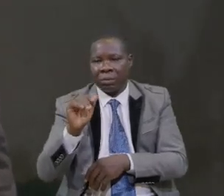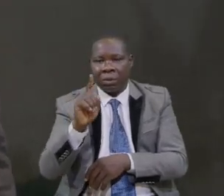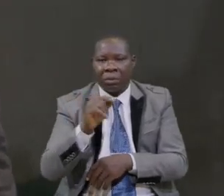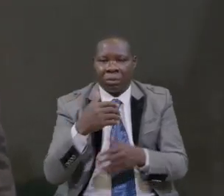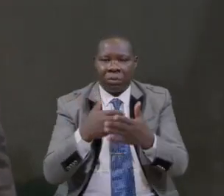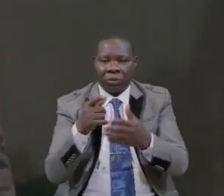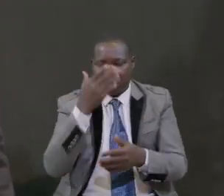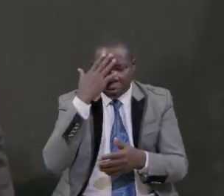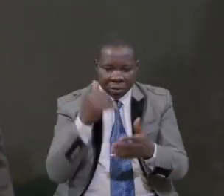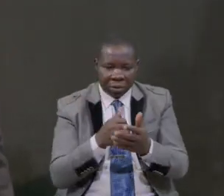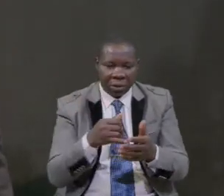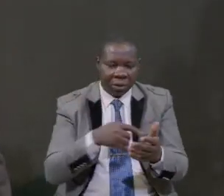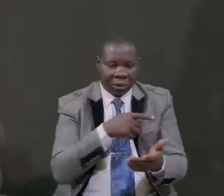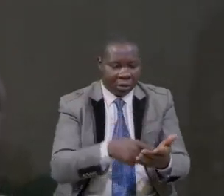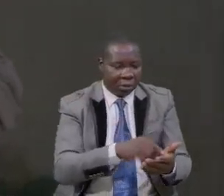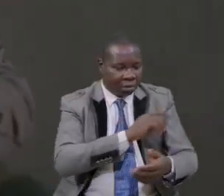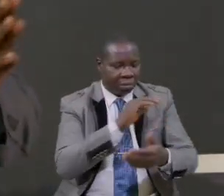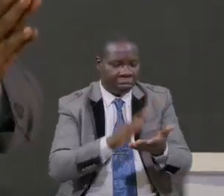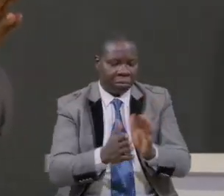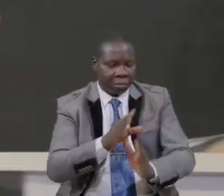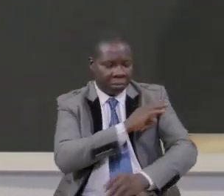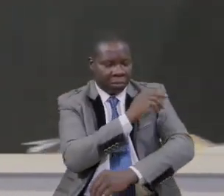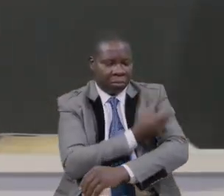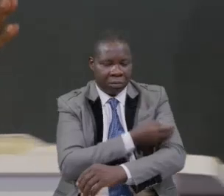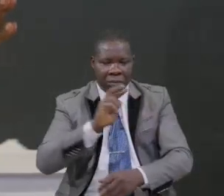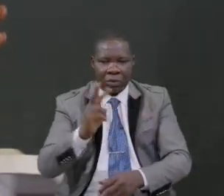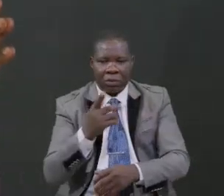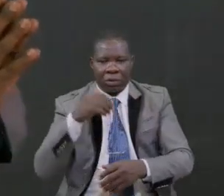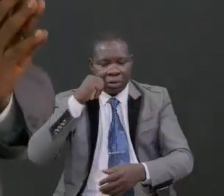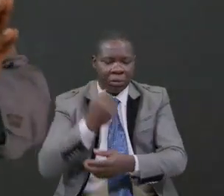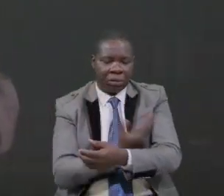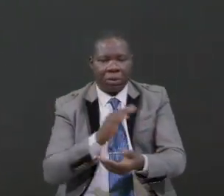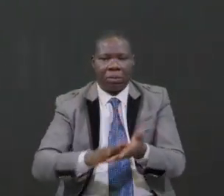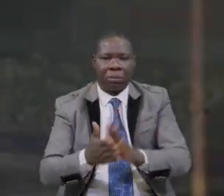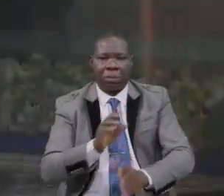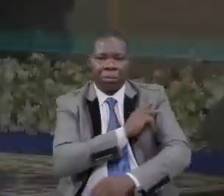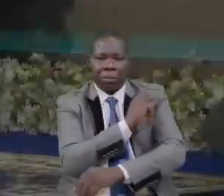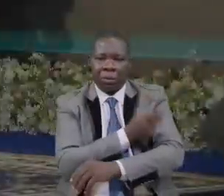pregnant. Second daughter gets pregnant. Where did you get this?